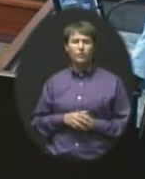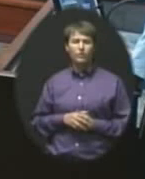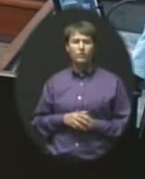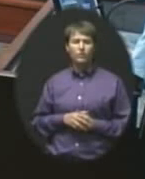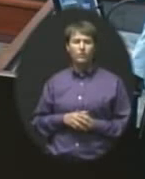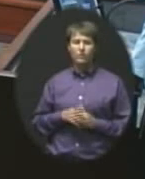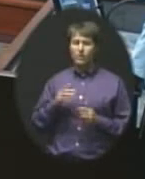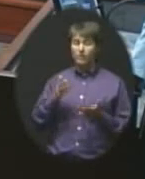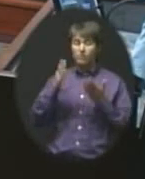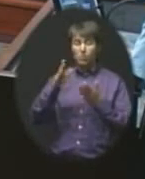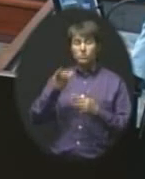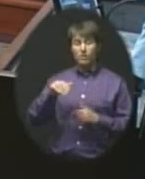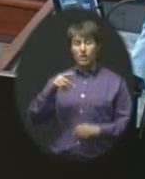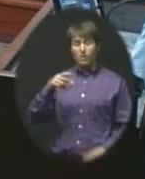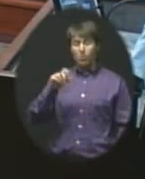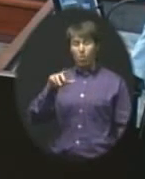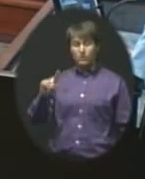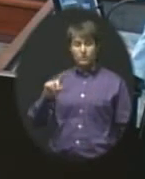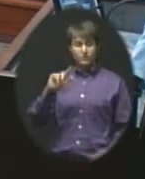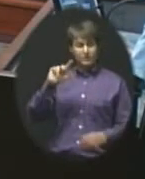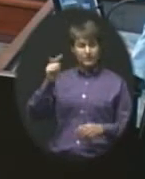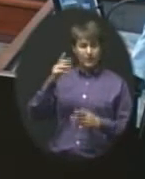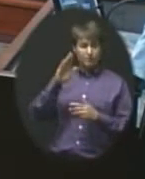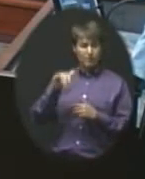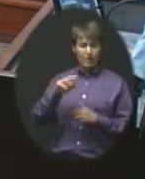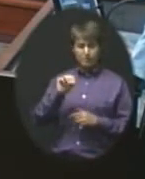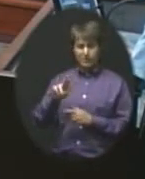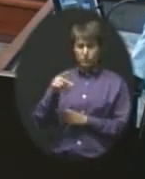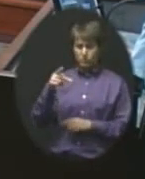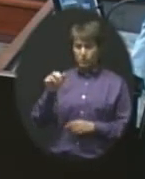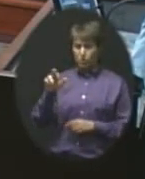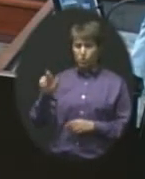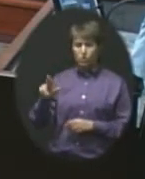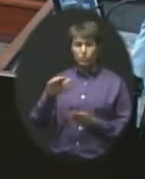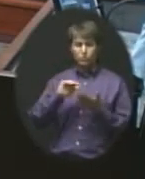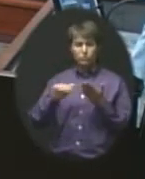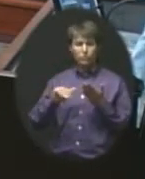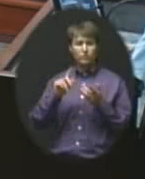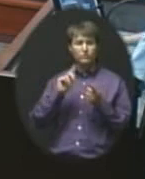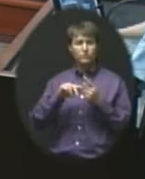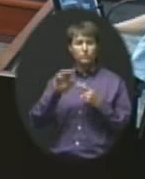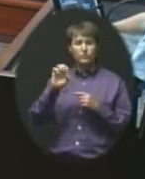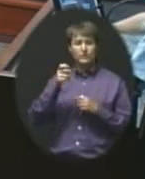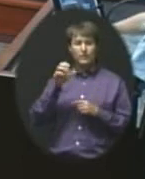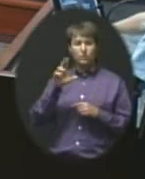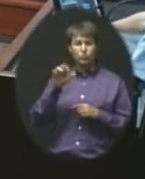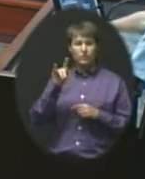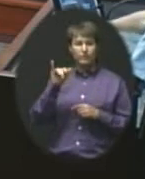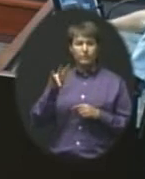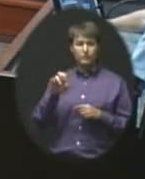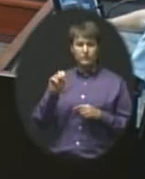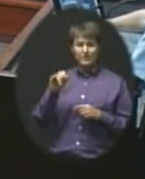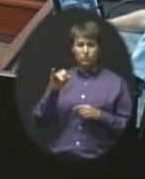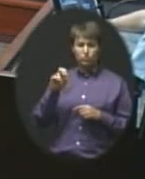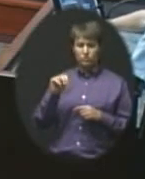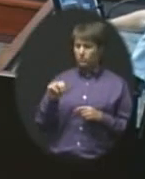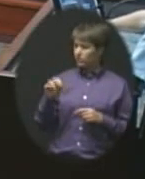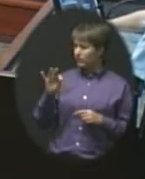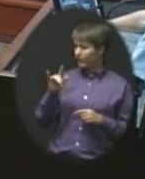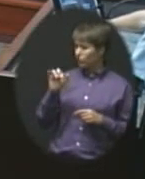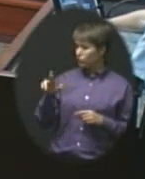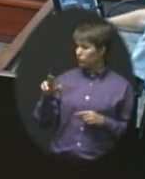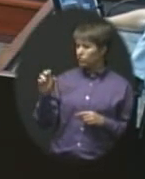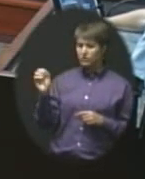I have a motion by Mr. Poland and a second by Mr. Parker to adjourn to executive session. Is it? Mrs.